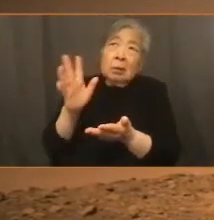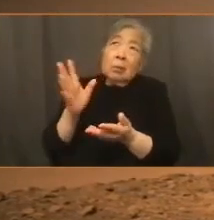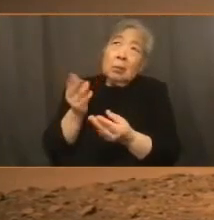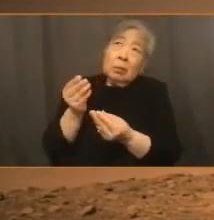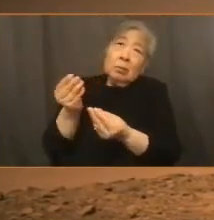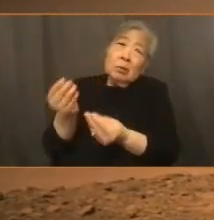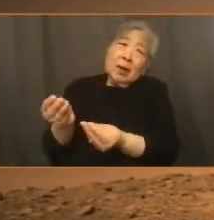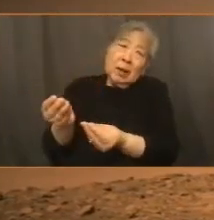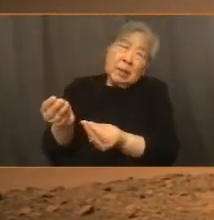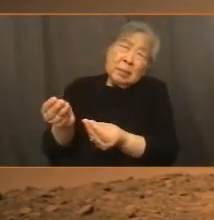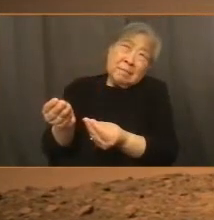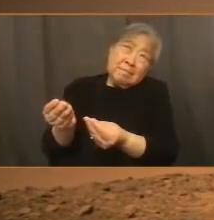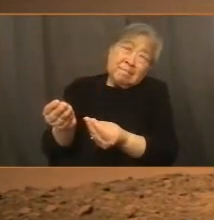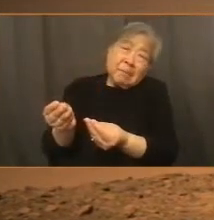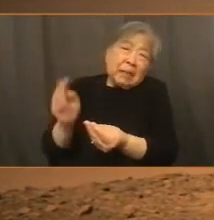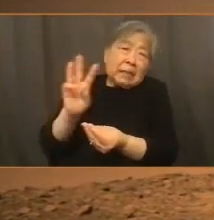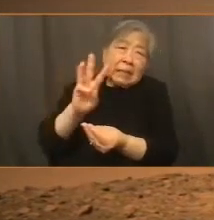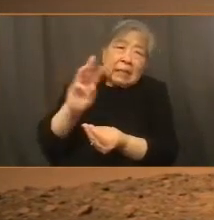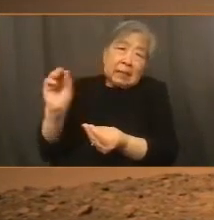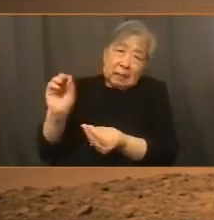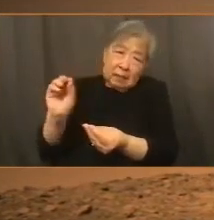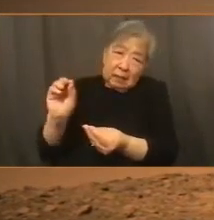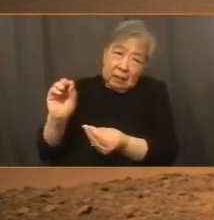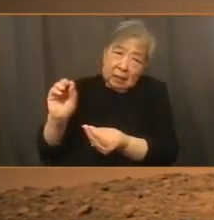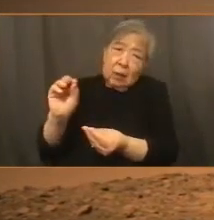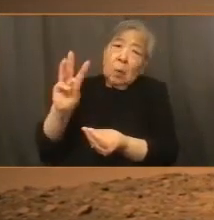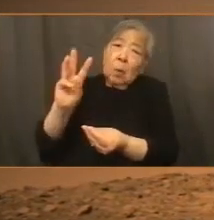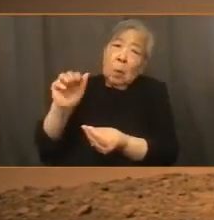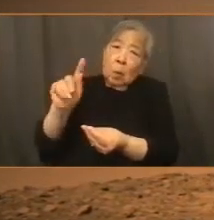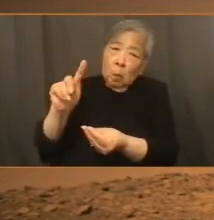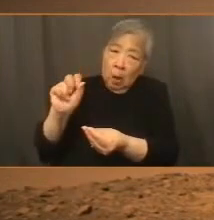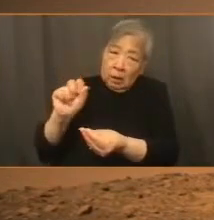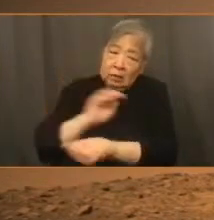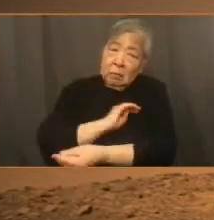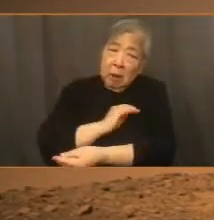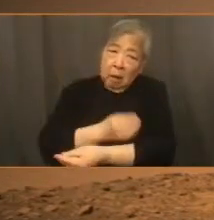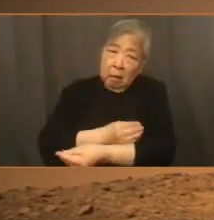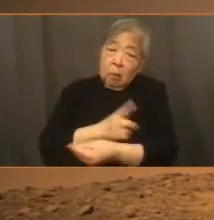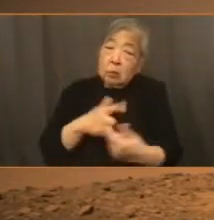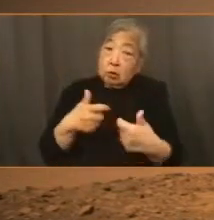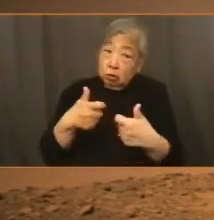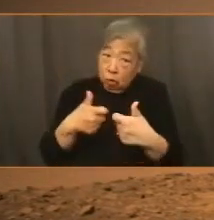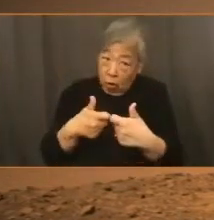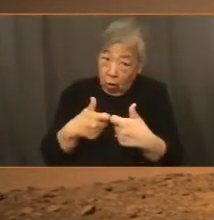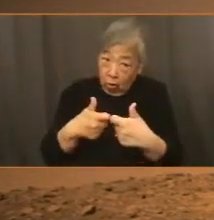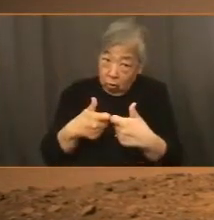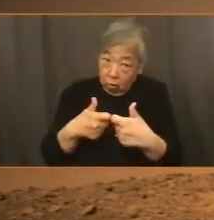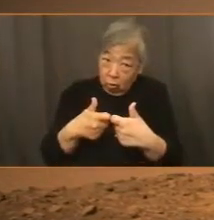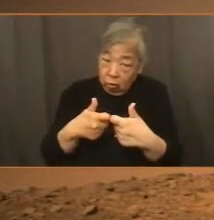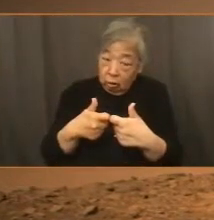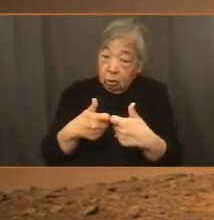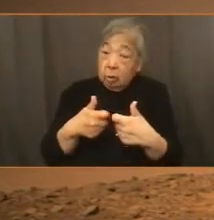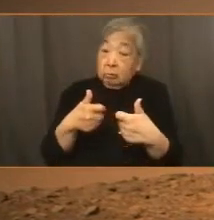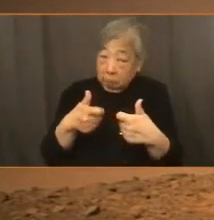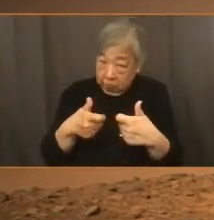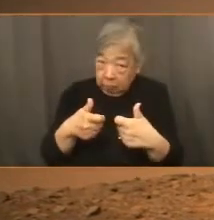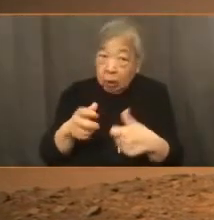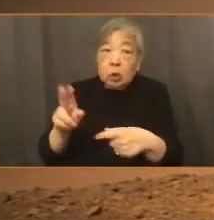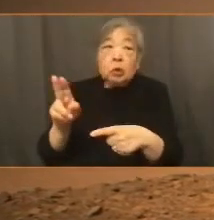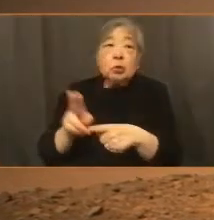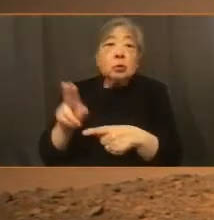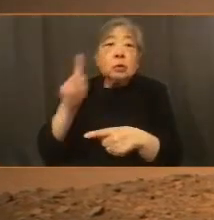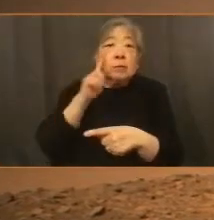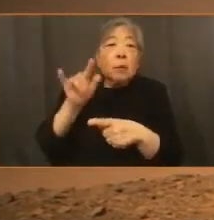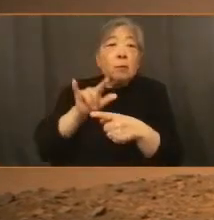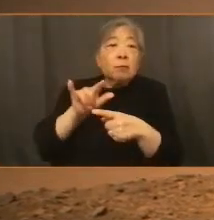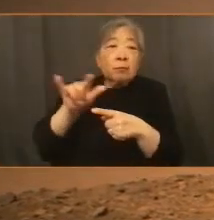50 to 60 watts of power. We'll charge batteries on board, which will then be used for flight and other